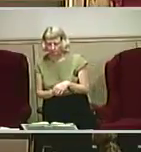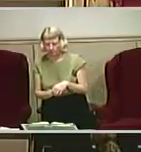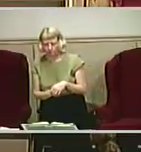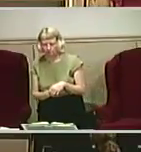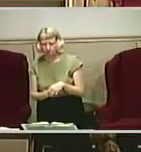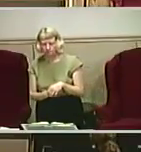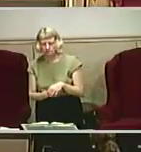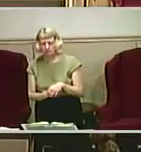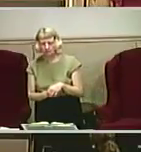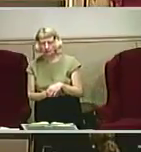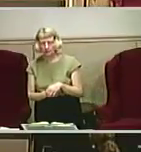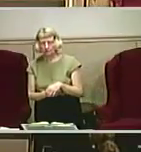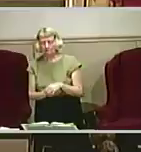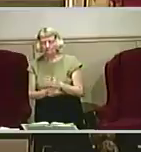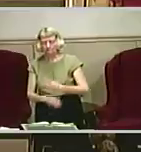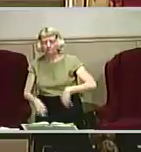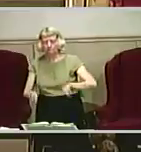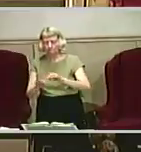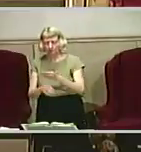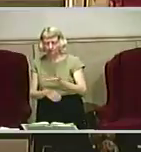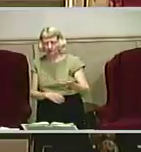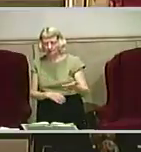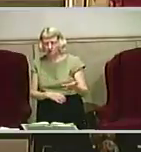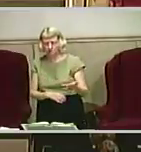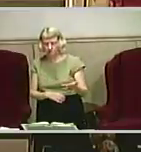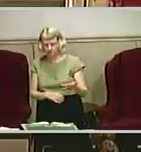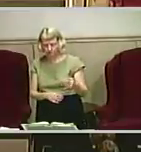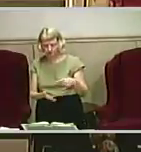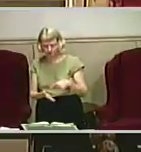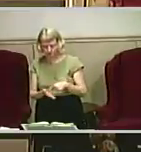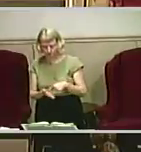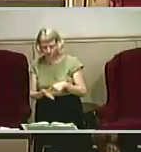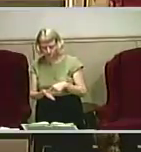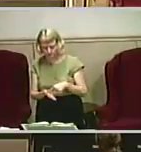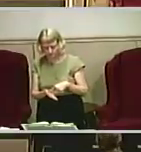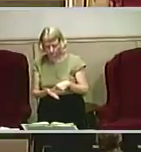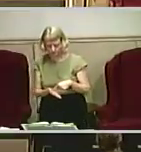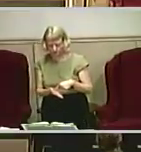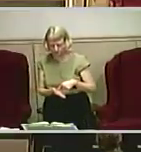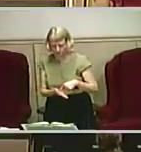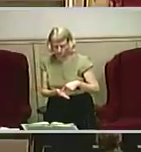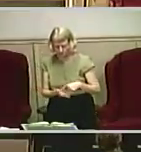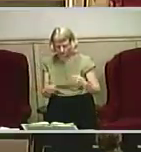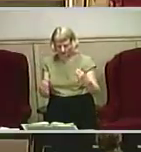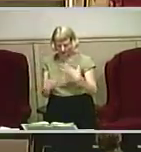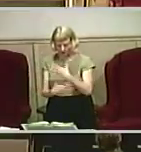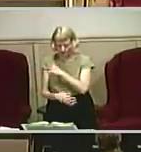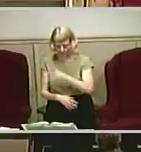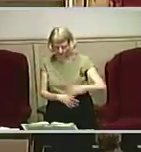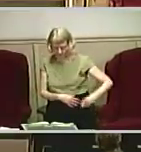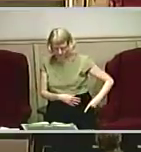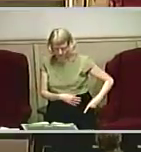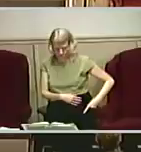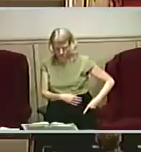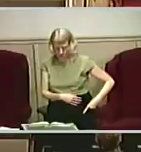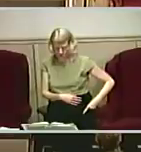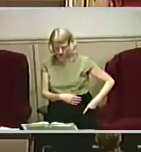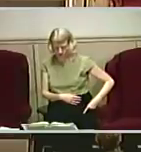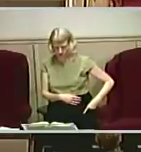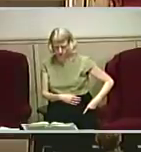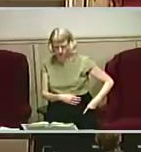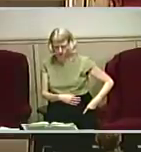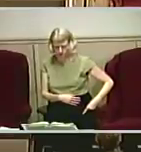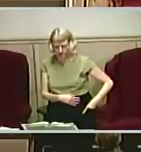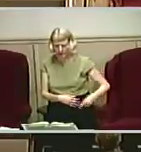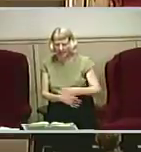Because the key to part of this here in seeing fear the Lord is the phrase that comes after that, which is